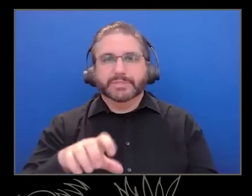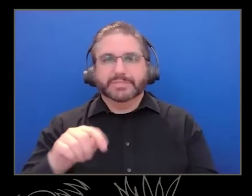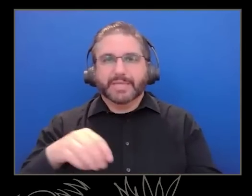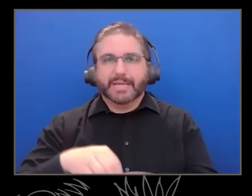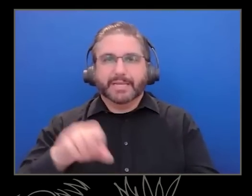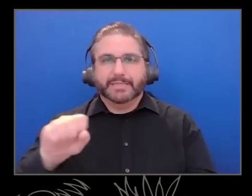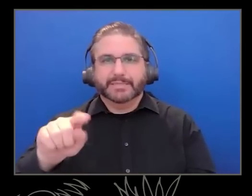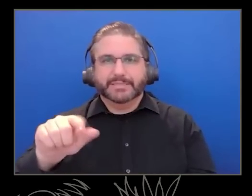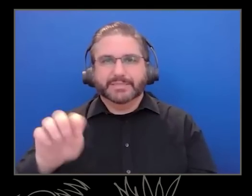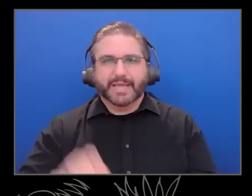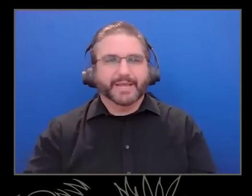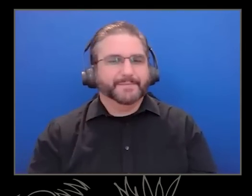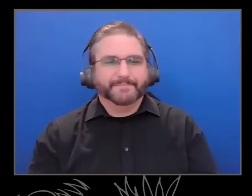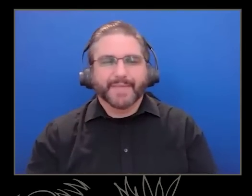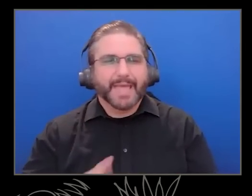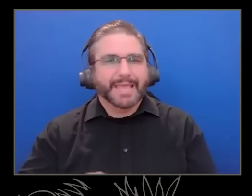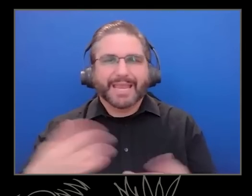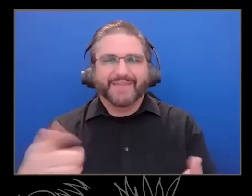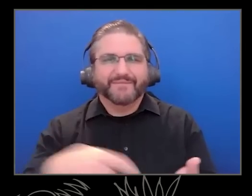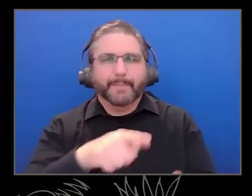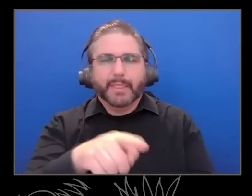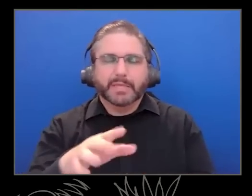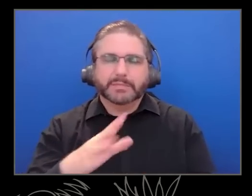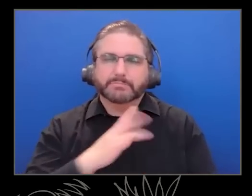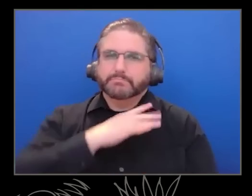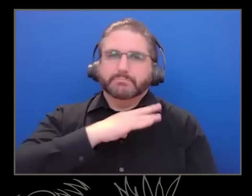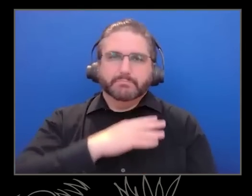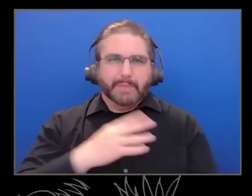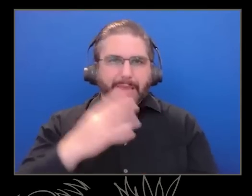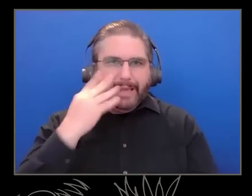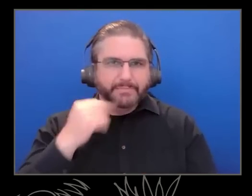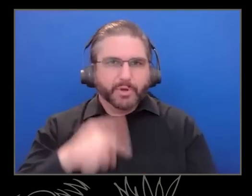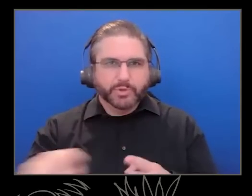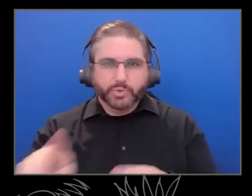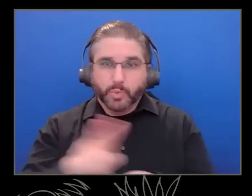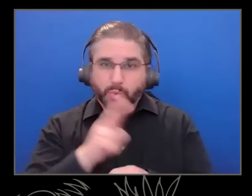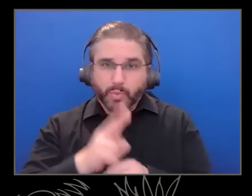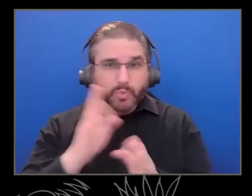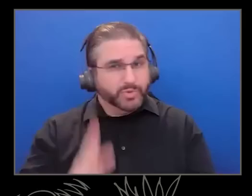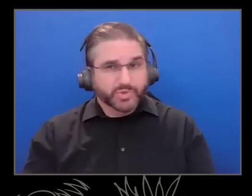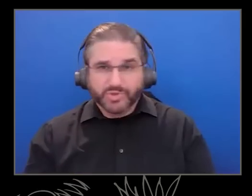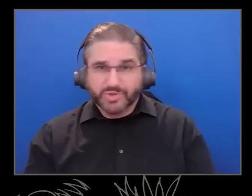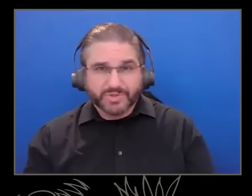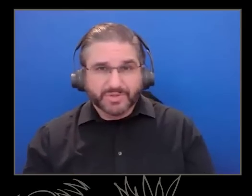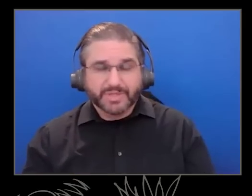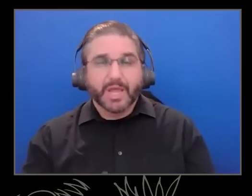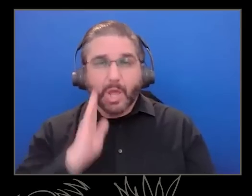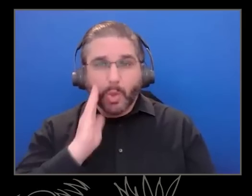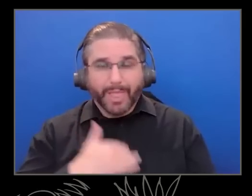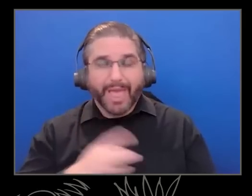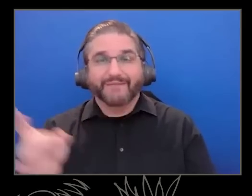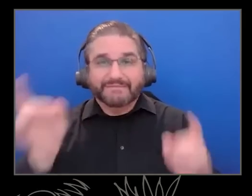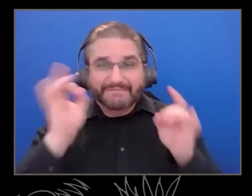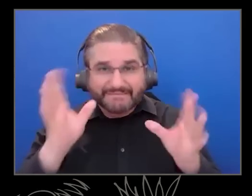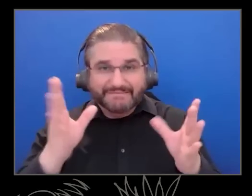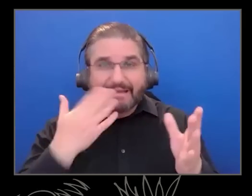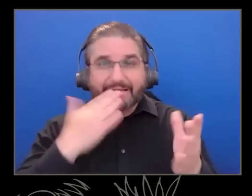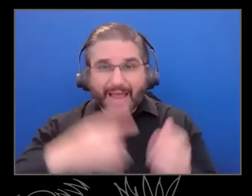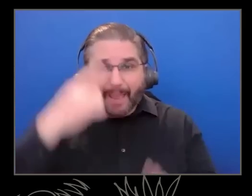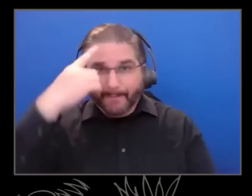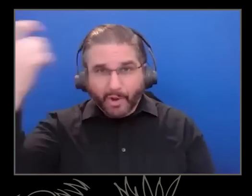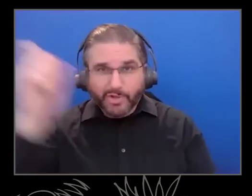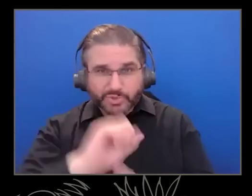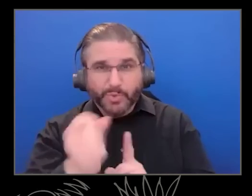provide this kind of experience to your users, and you're gonna have nightmare situations when you're getting paged at 2 in the